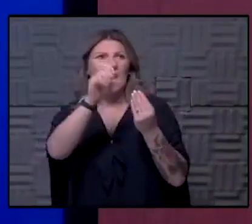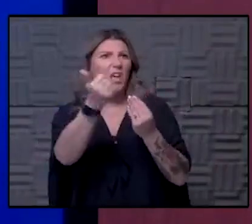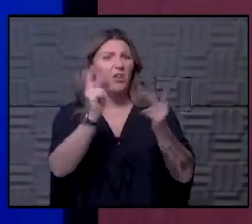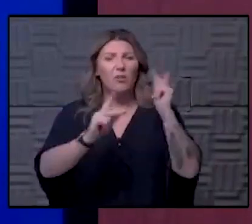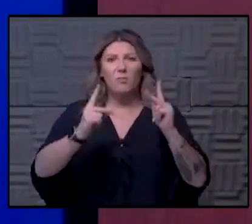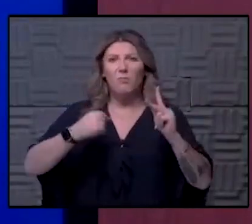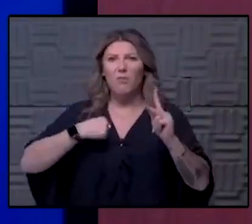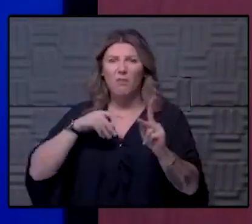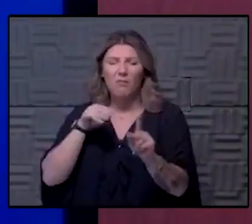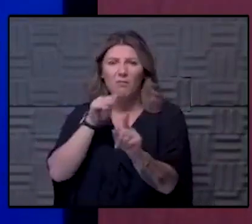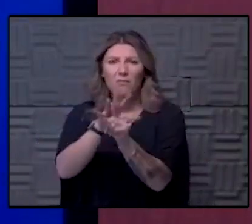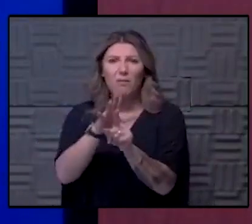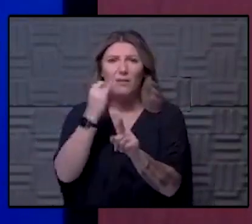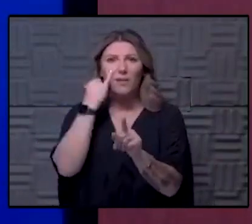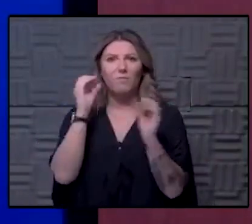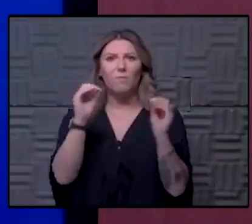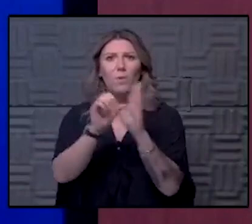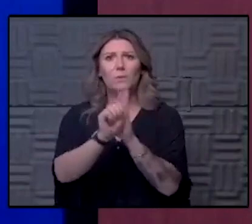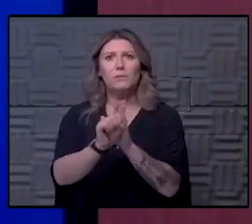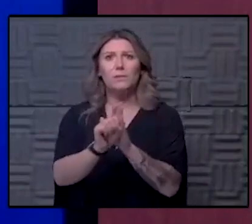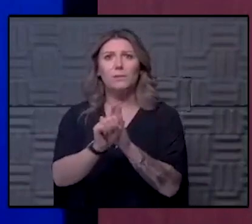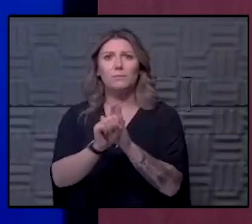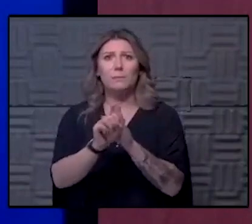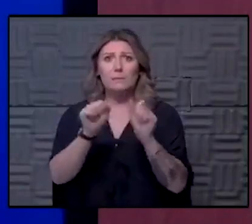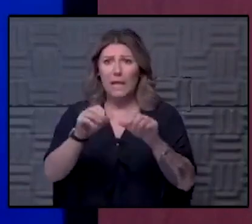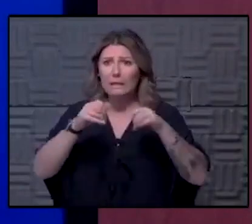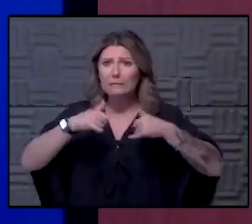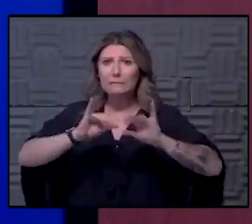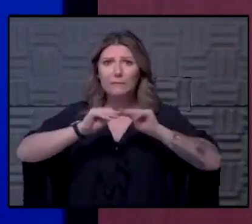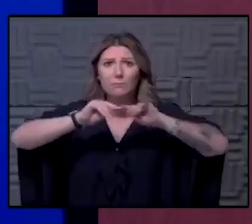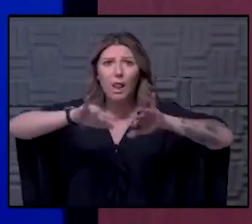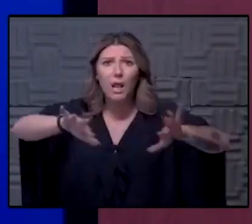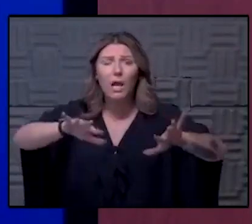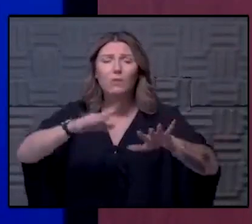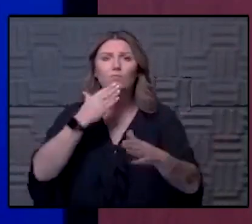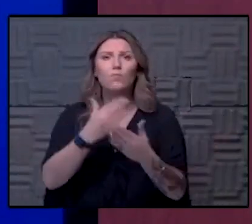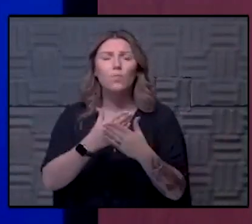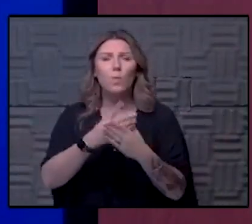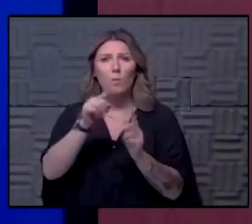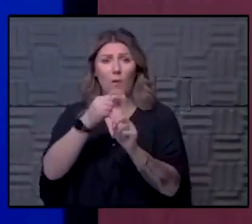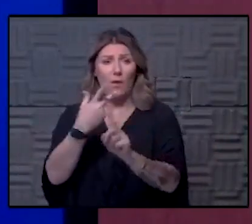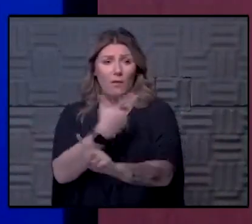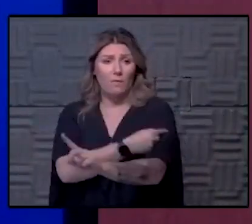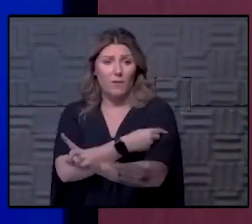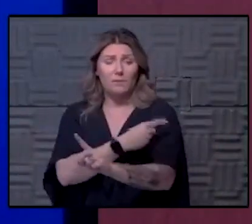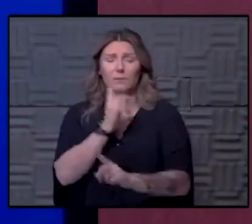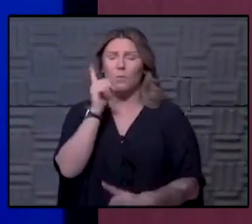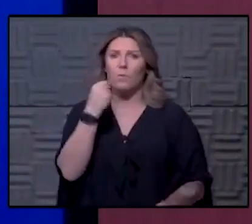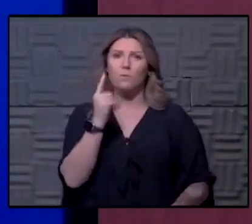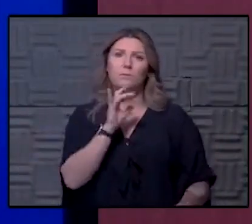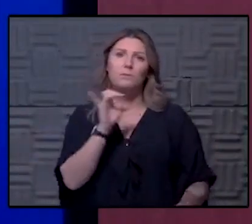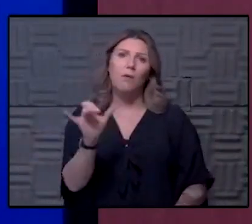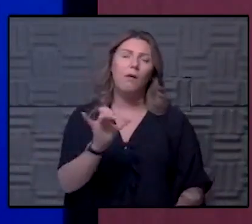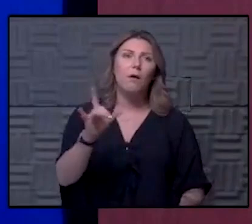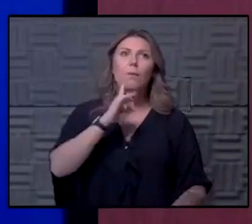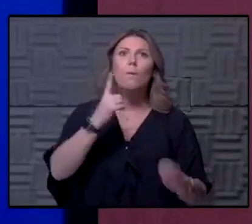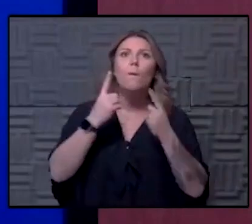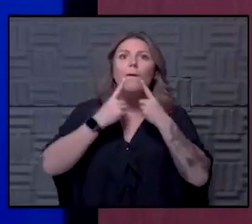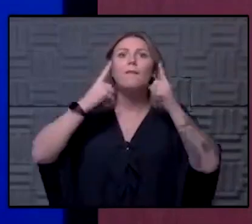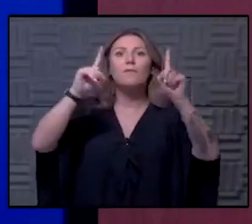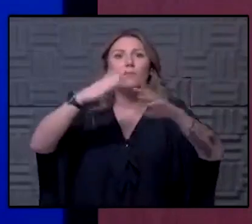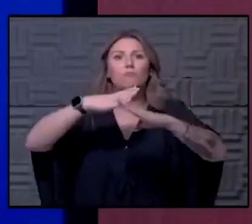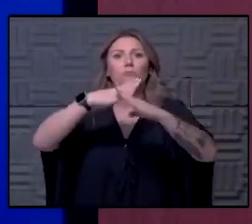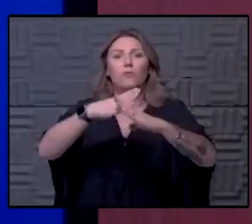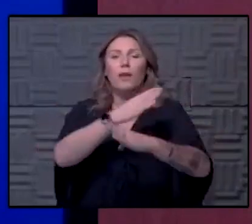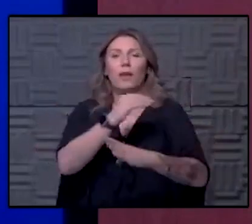especially if you're asymptomatic. The good news about the vaccination is not only does it look like it's incredibly effective at preventing disease,